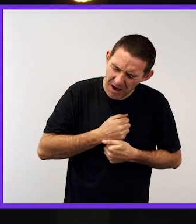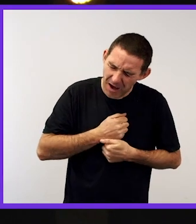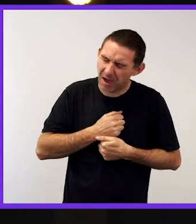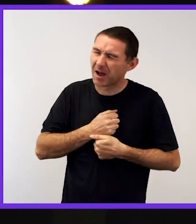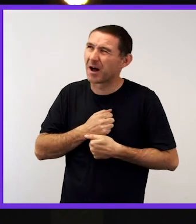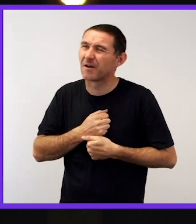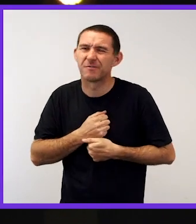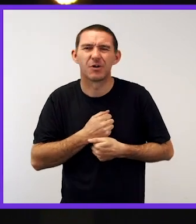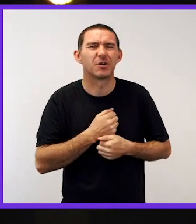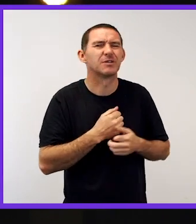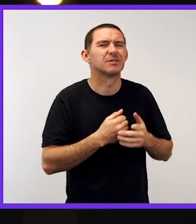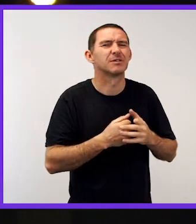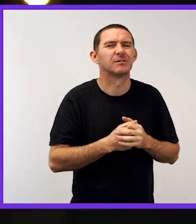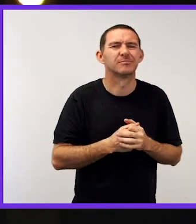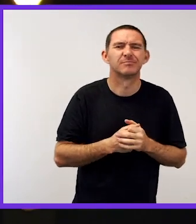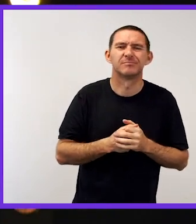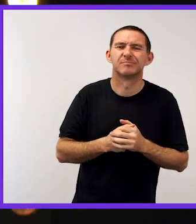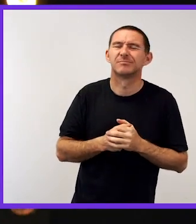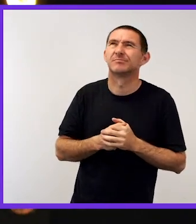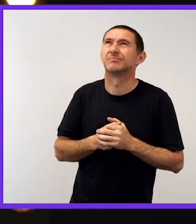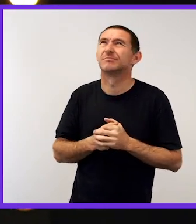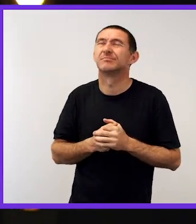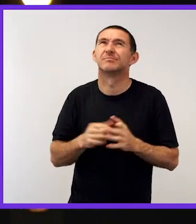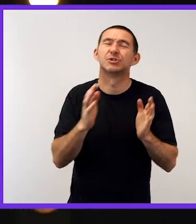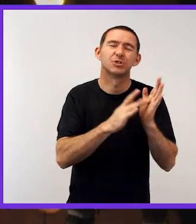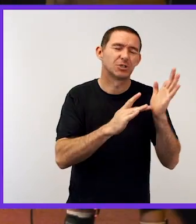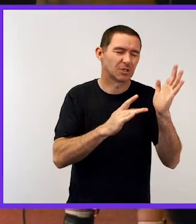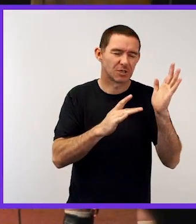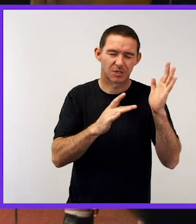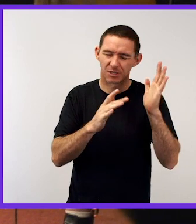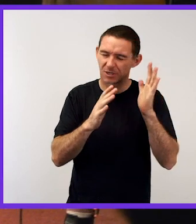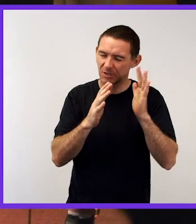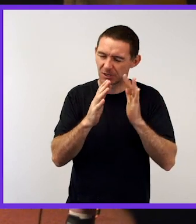intimate than lovers.